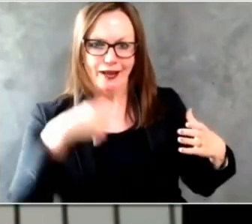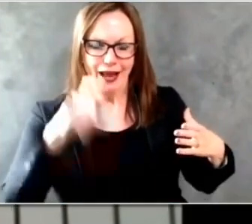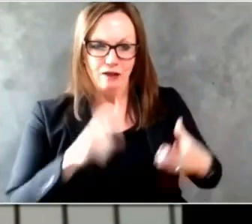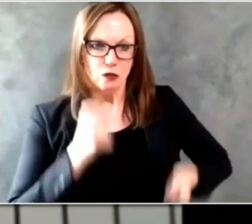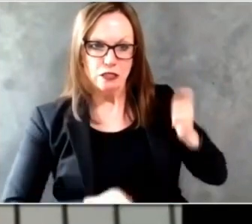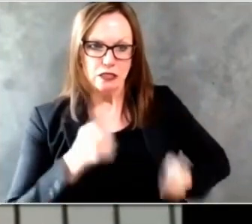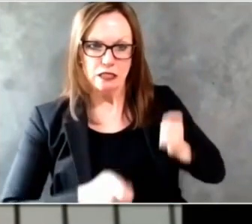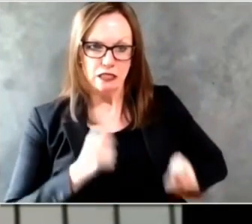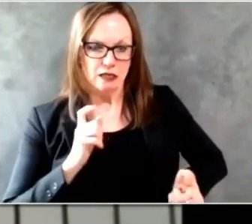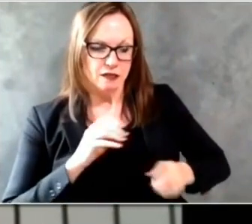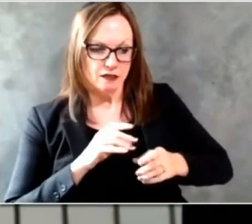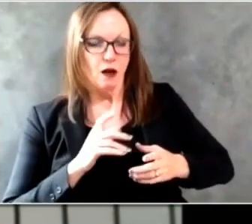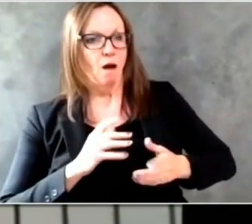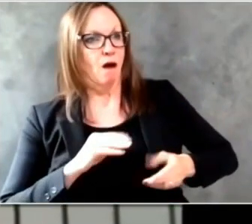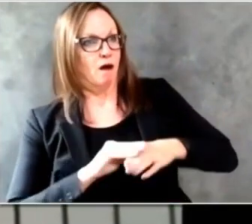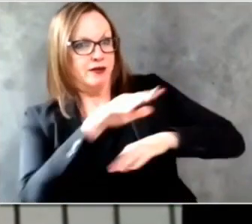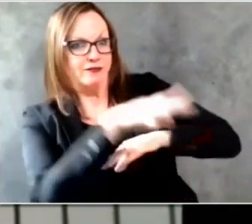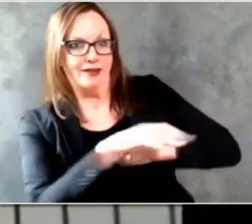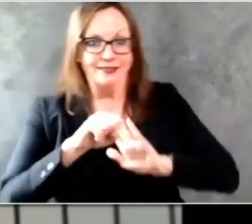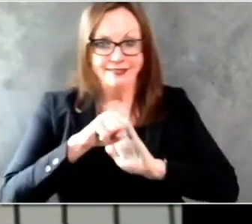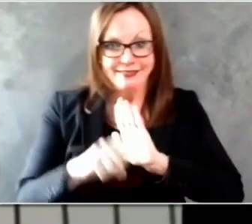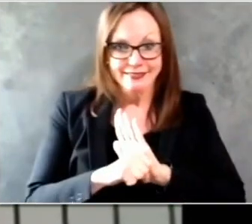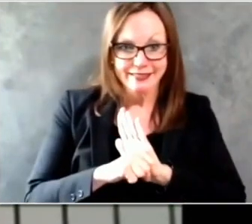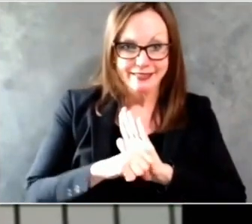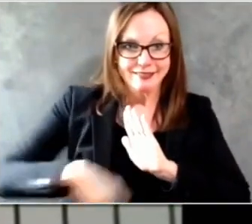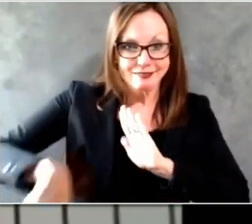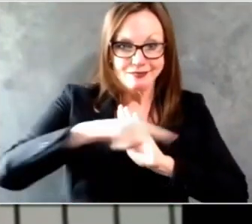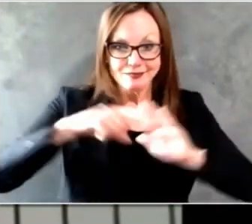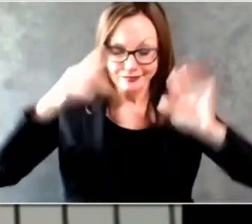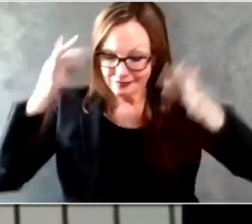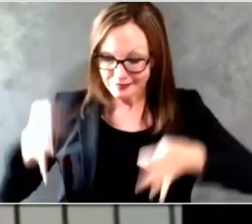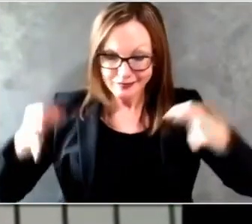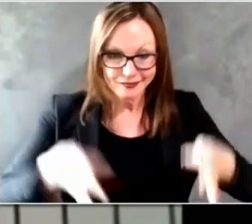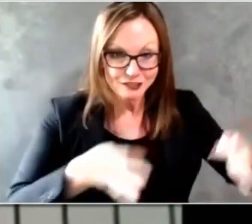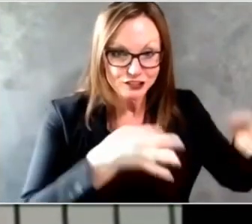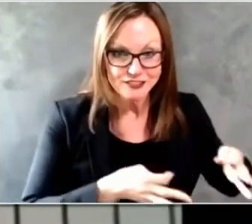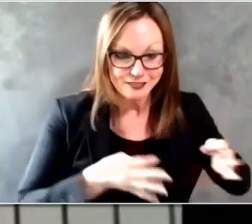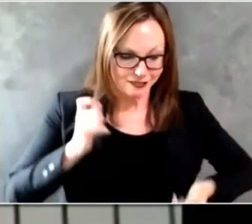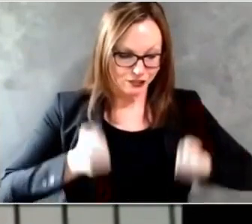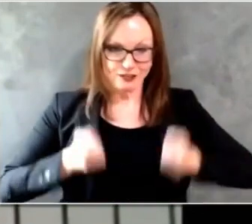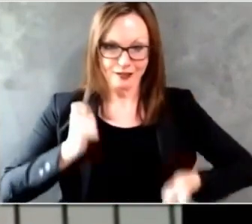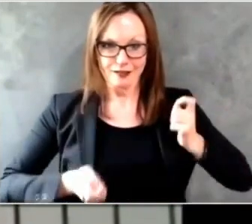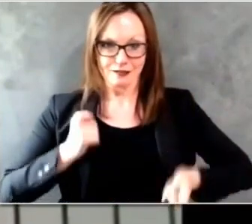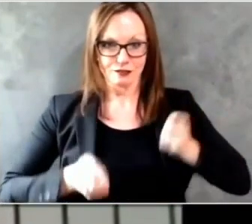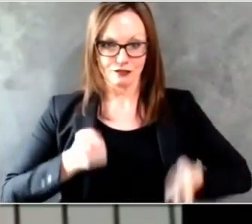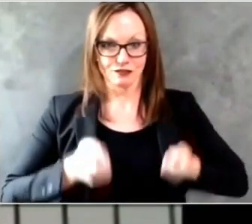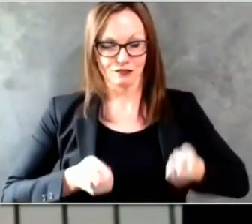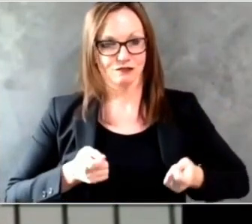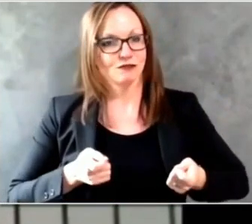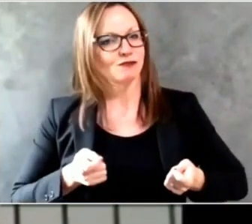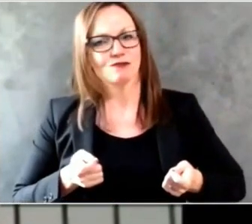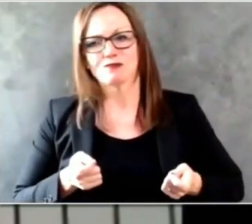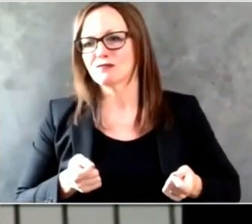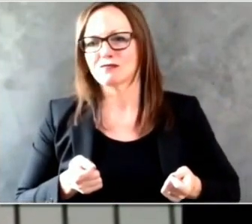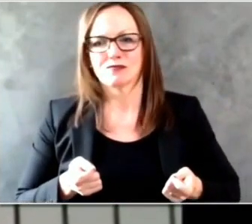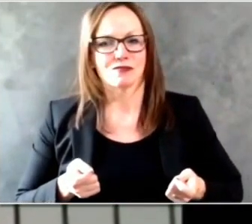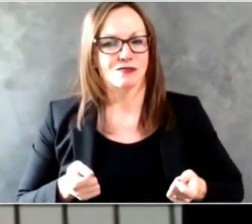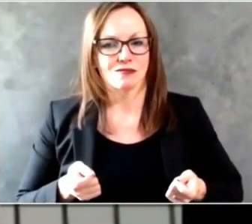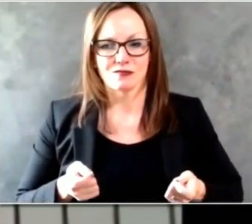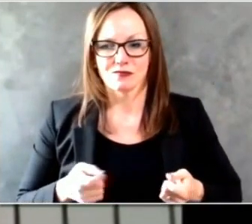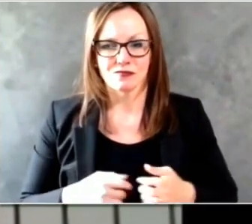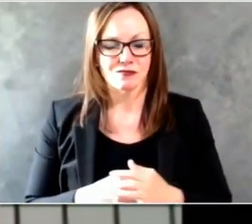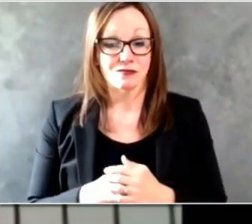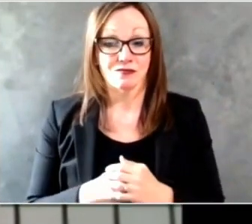those situations, but this is very different. And it is something that we're going to have to, you know, see how it